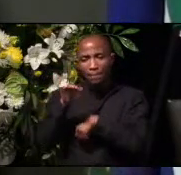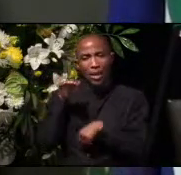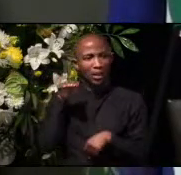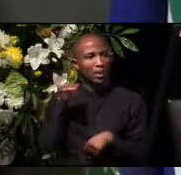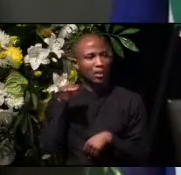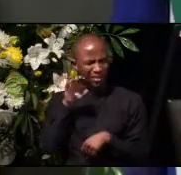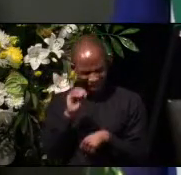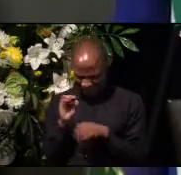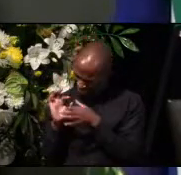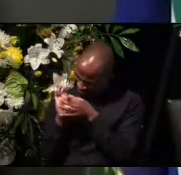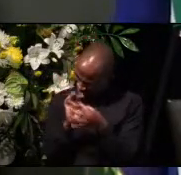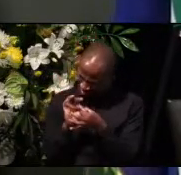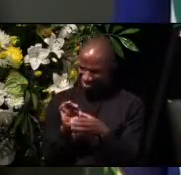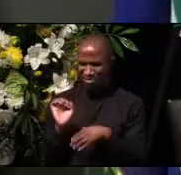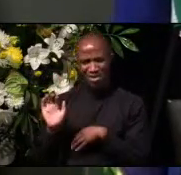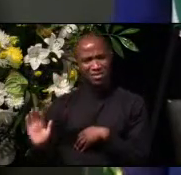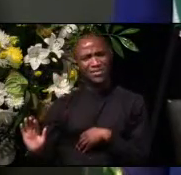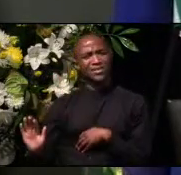relationship